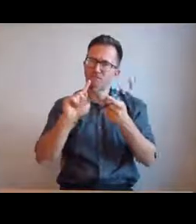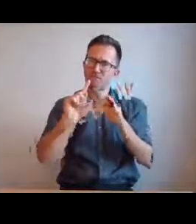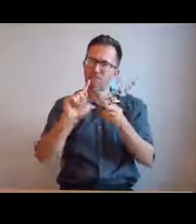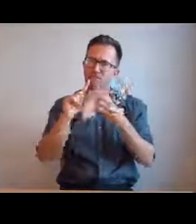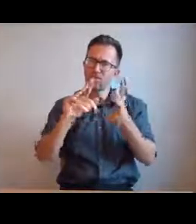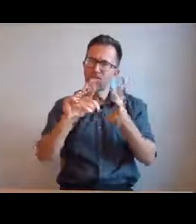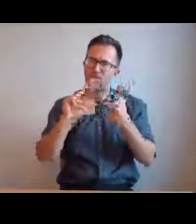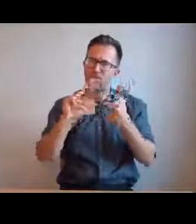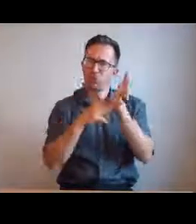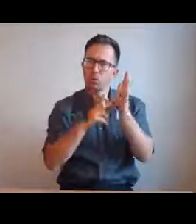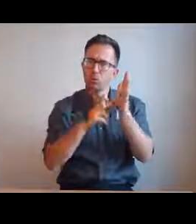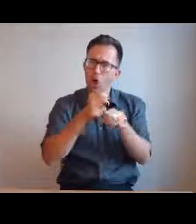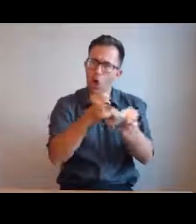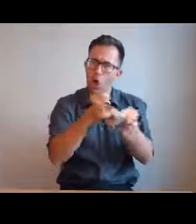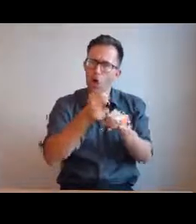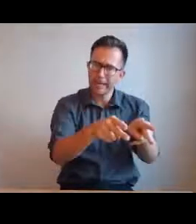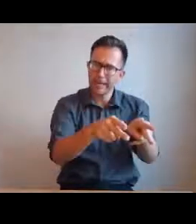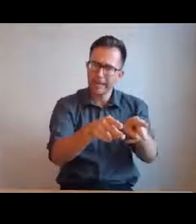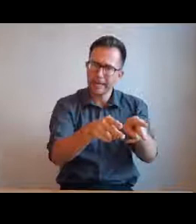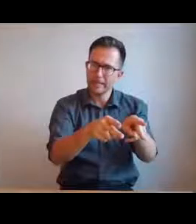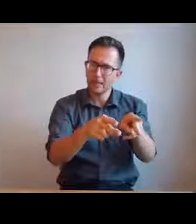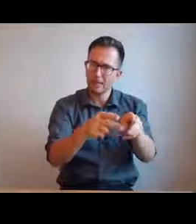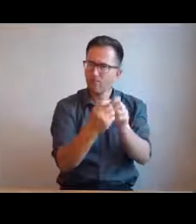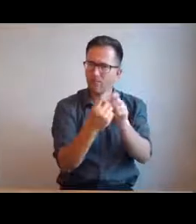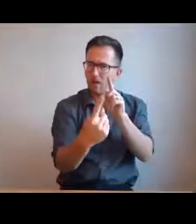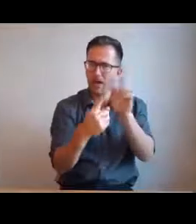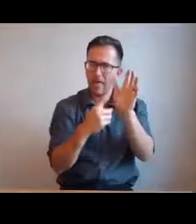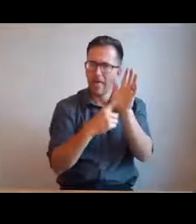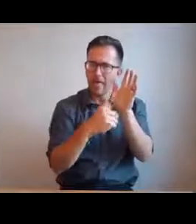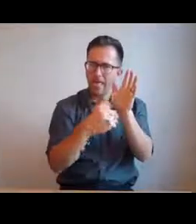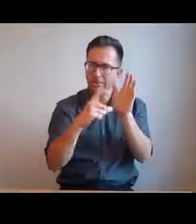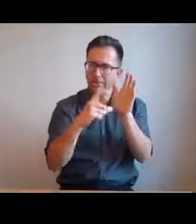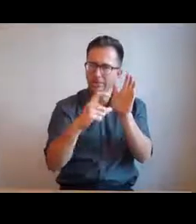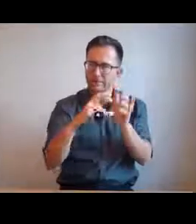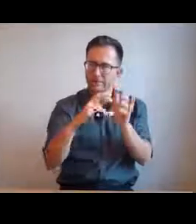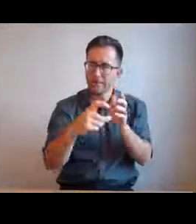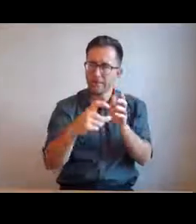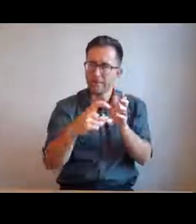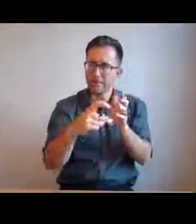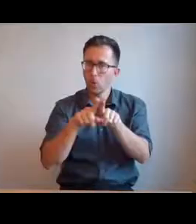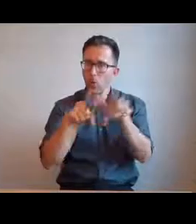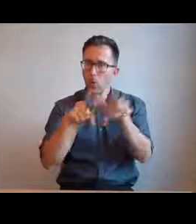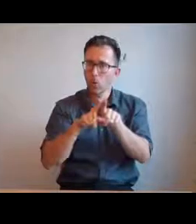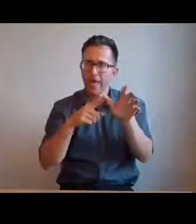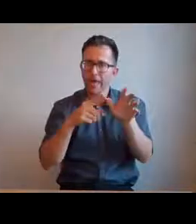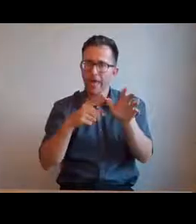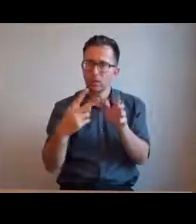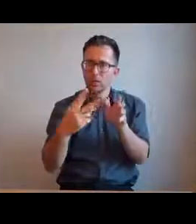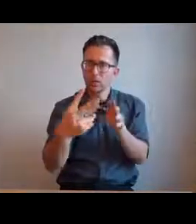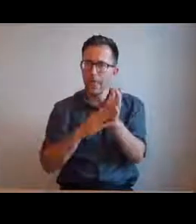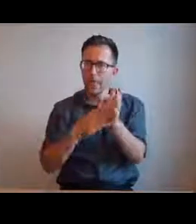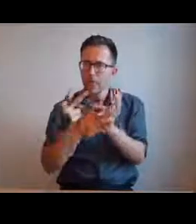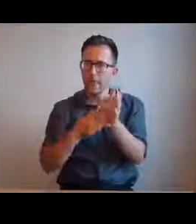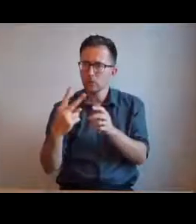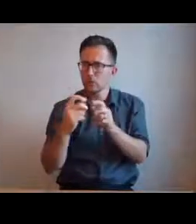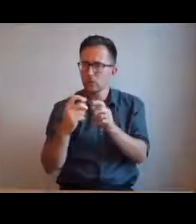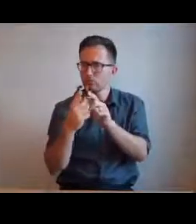over the Lower Thames crossing. Secondly, alongside the M2A2 near the Inn on the Lake and Shornwoods Country